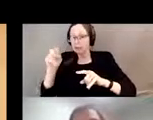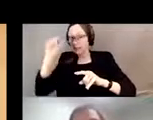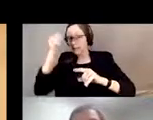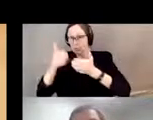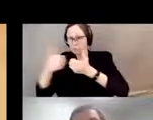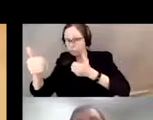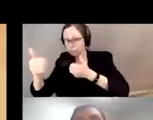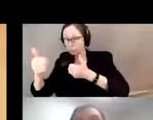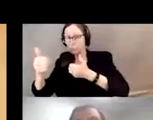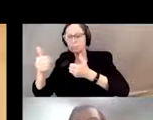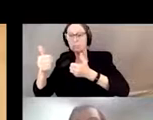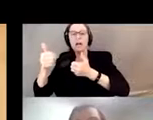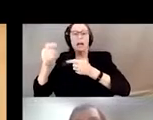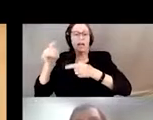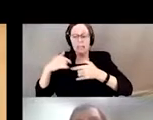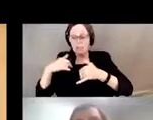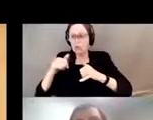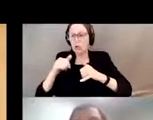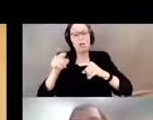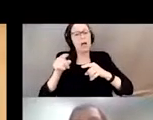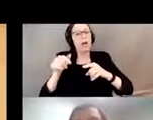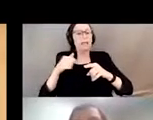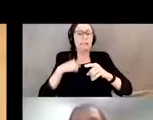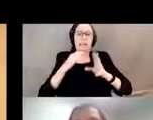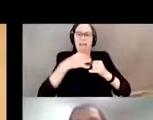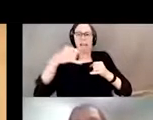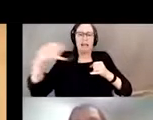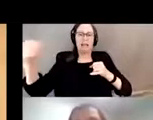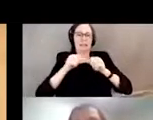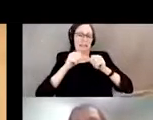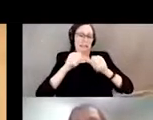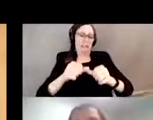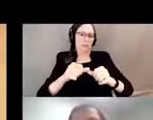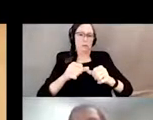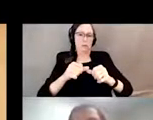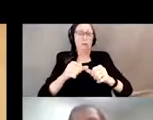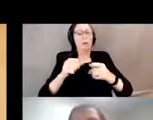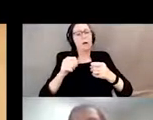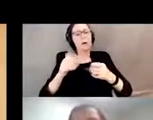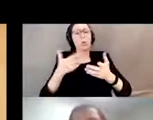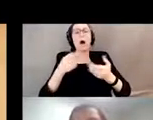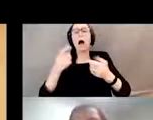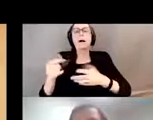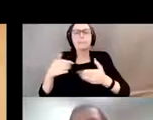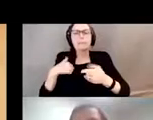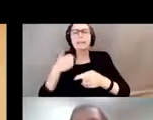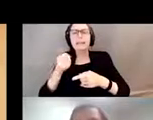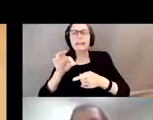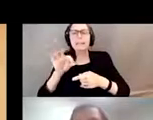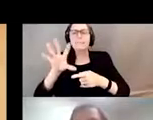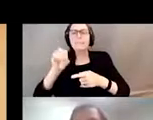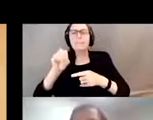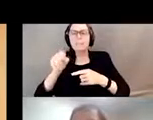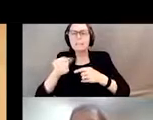is still in theory holding. But what will happen is Pakistan from the 1950s